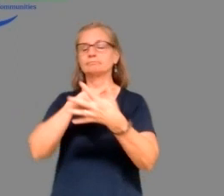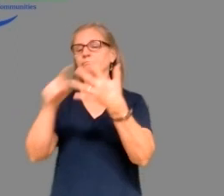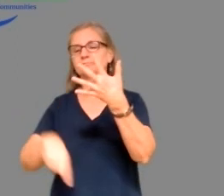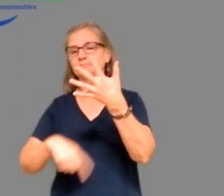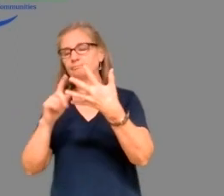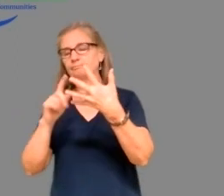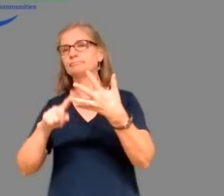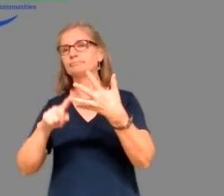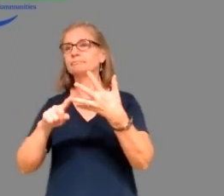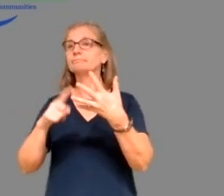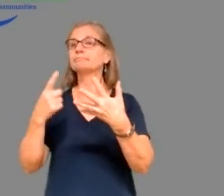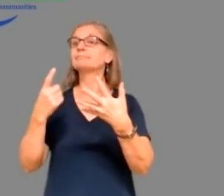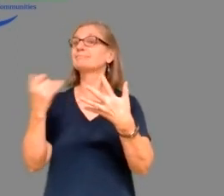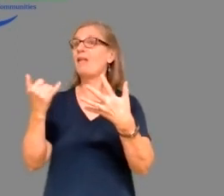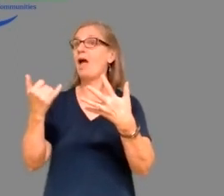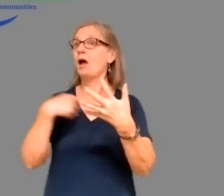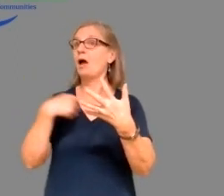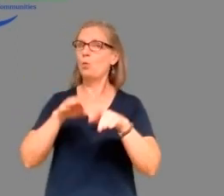up and